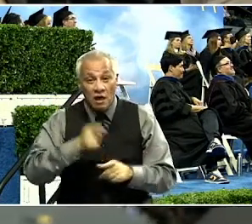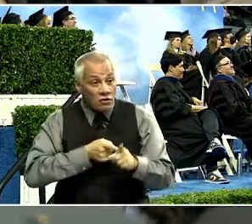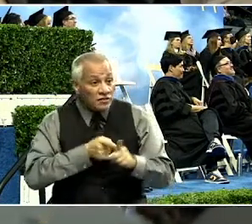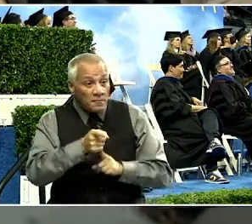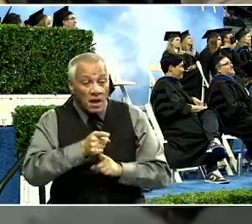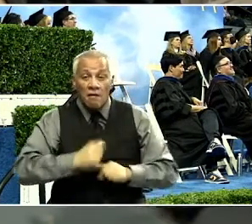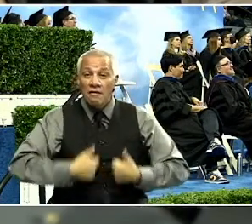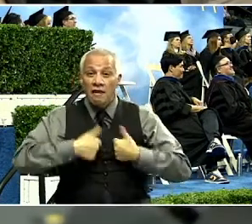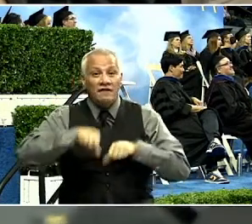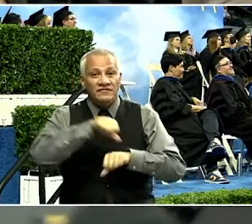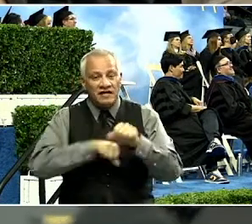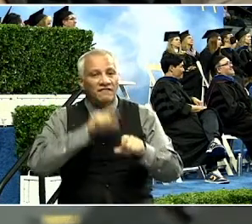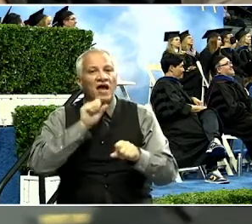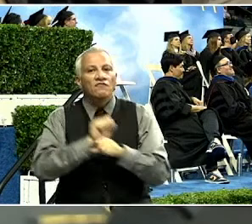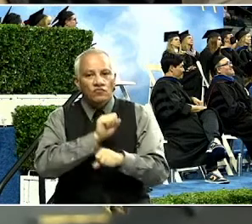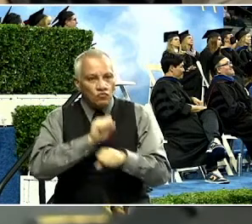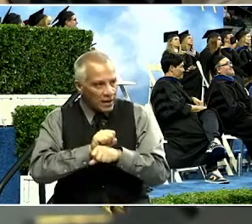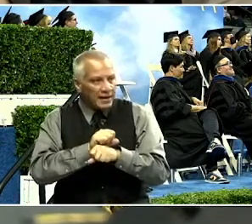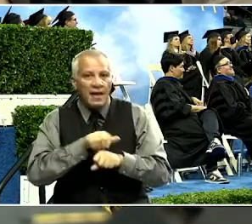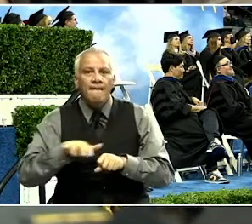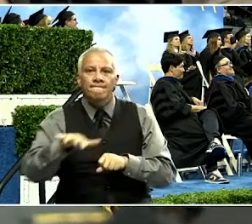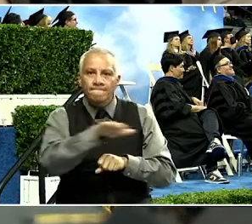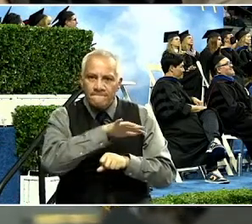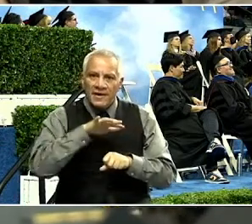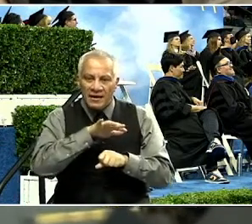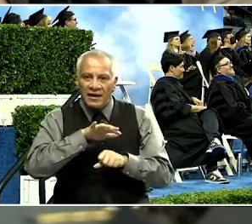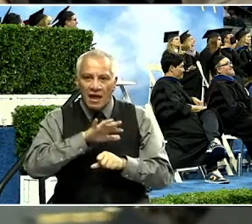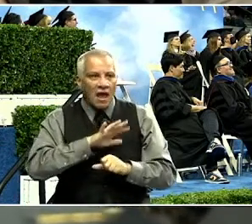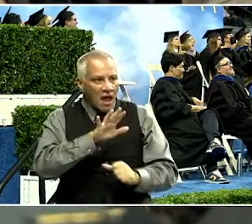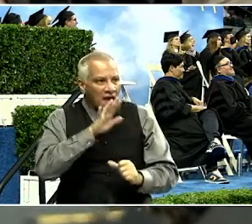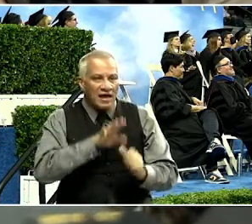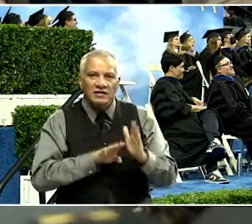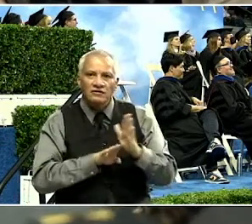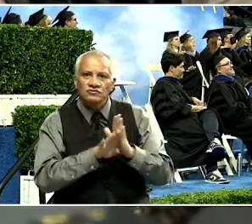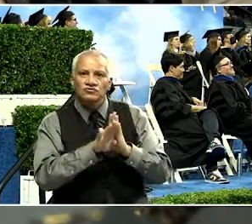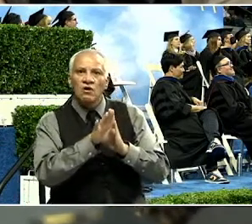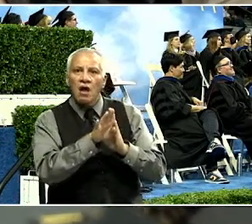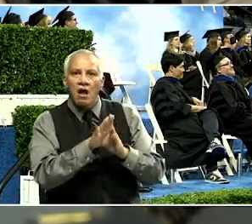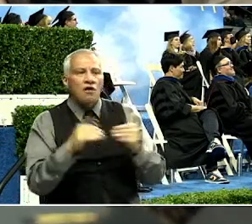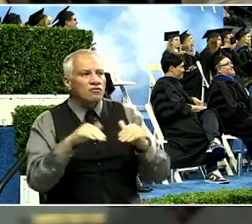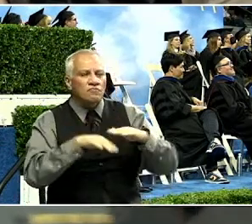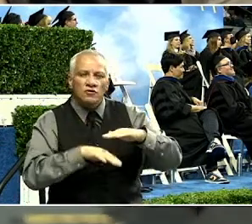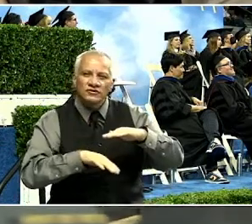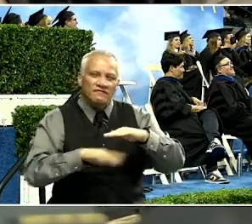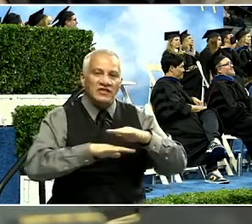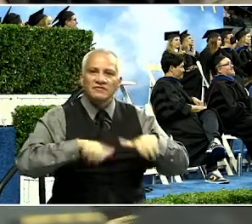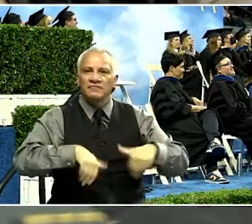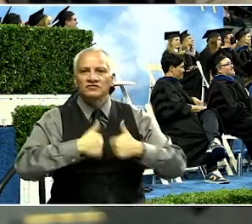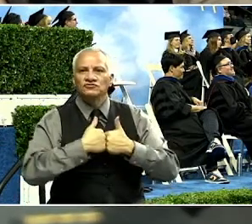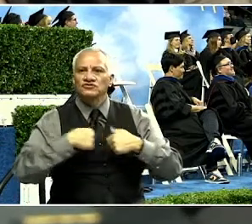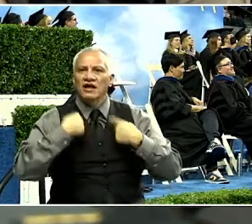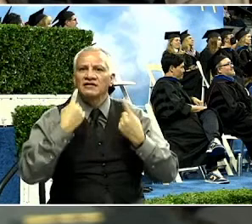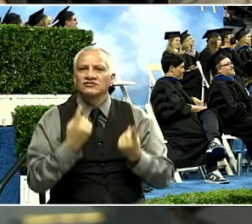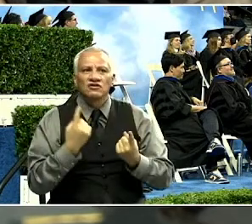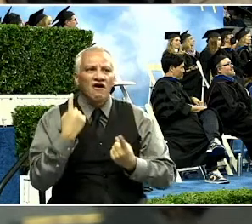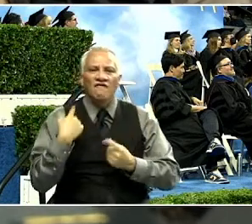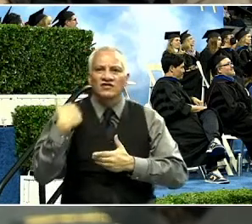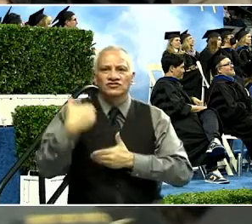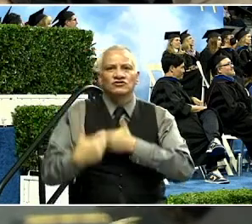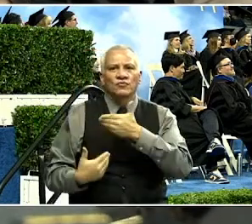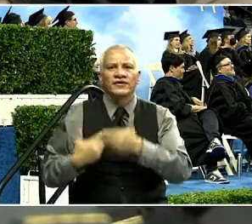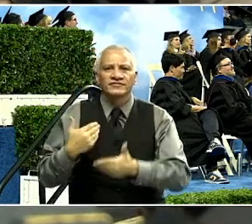have quite literally been at the center of addressing the most fundamental challenges of a